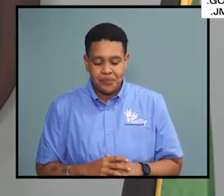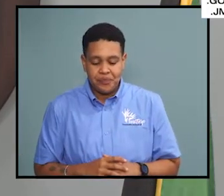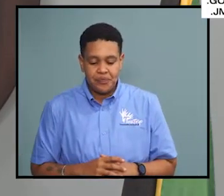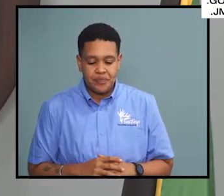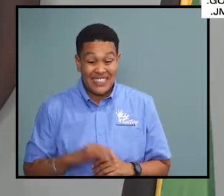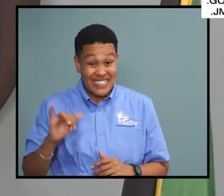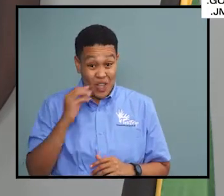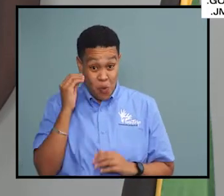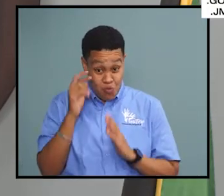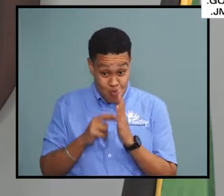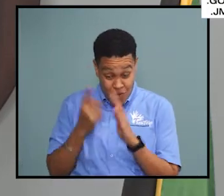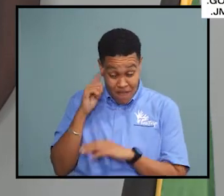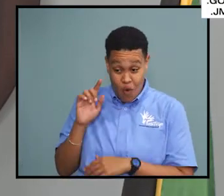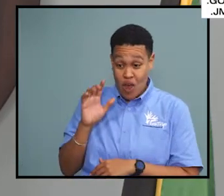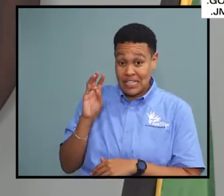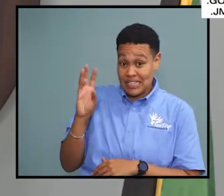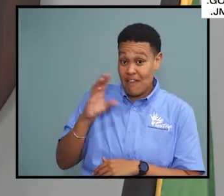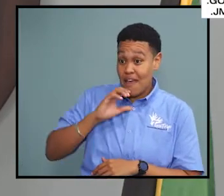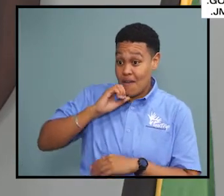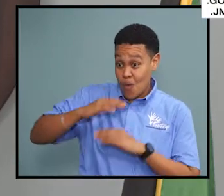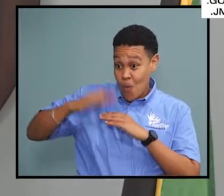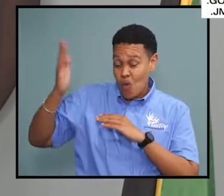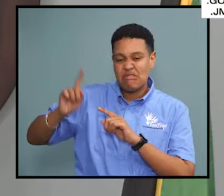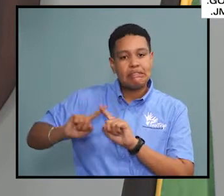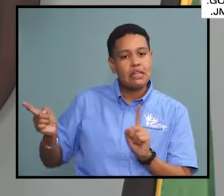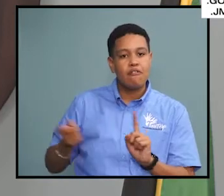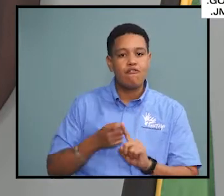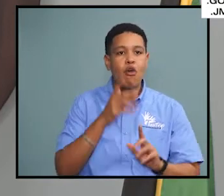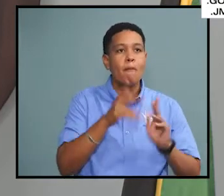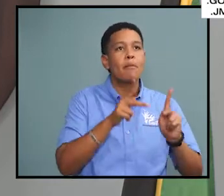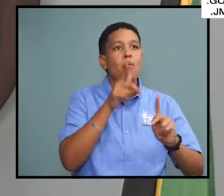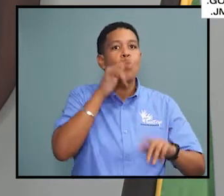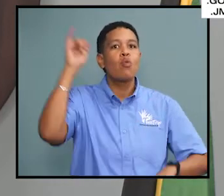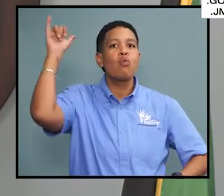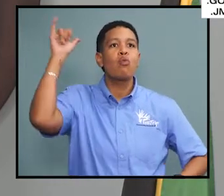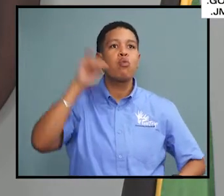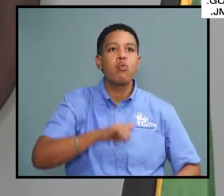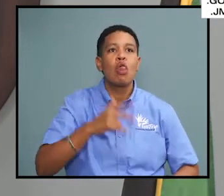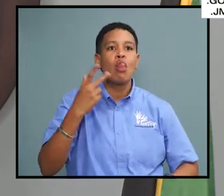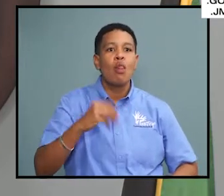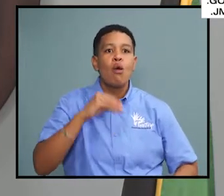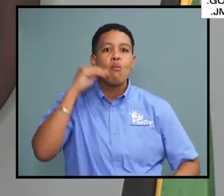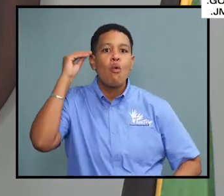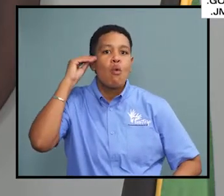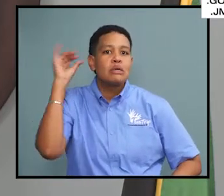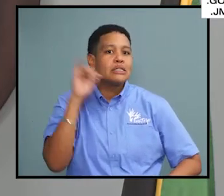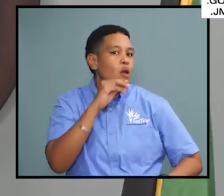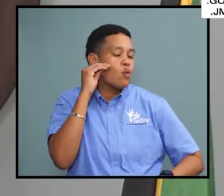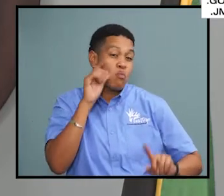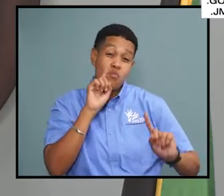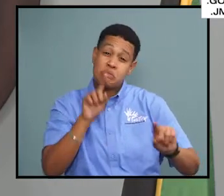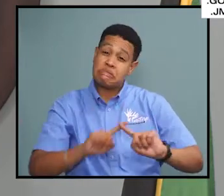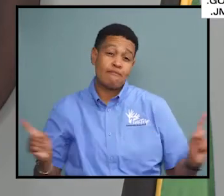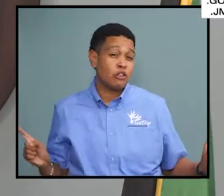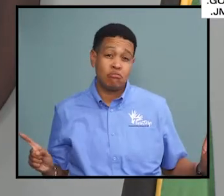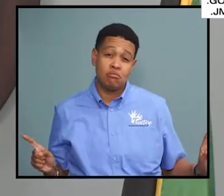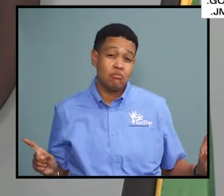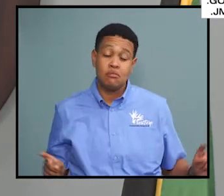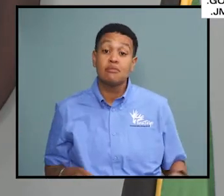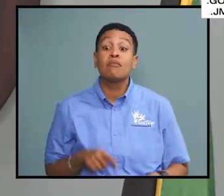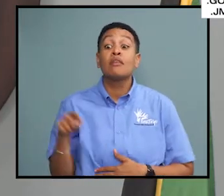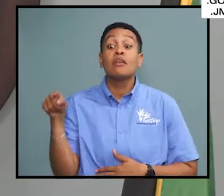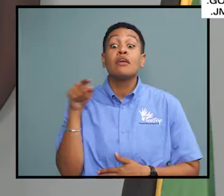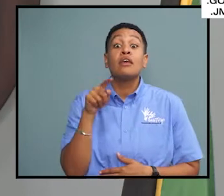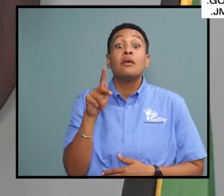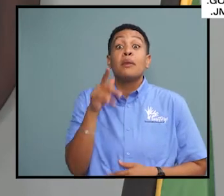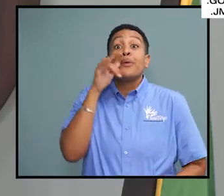have previously obtained. Now, under the new stay-at-home order for returning persons, such persons are